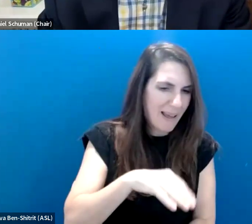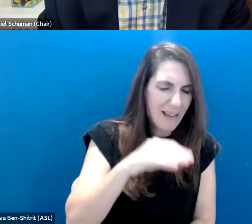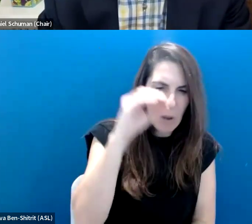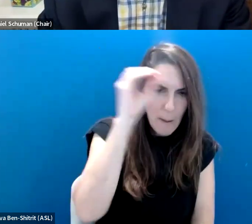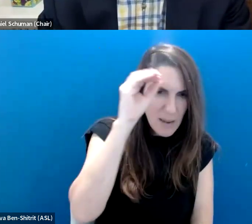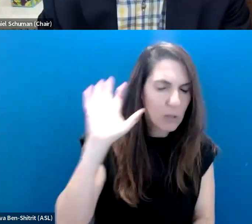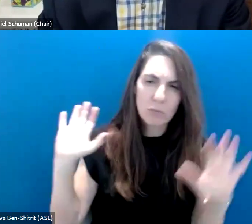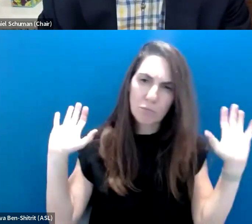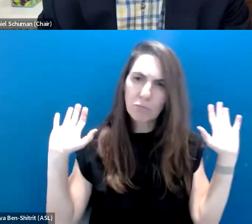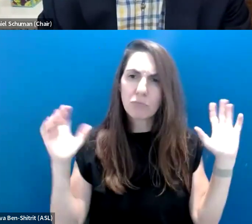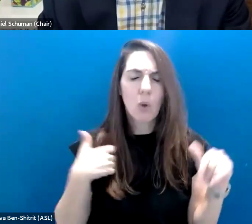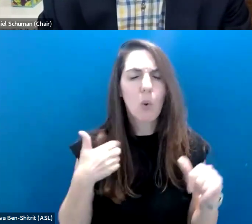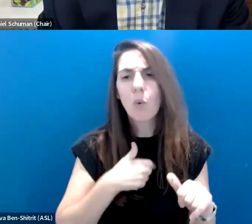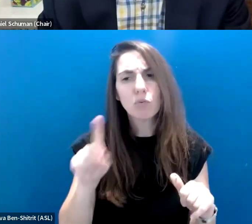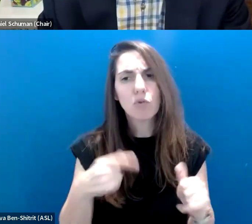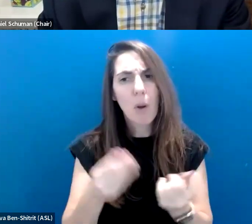to provide those recommendations.